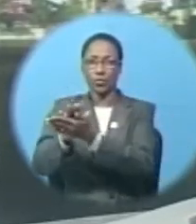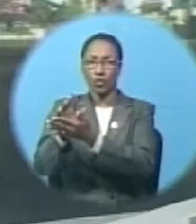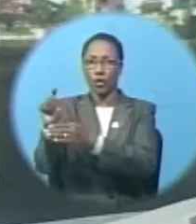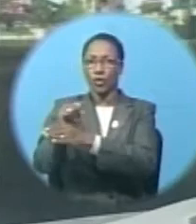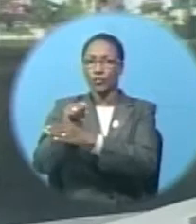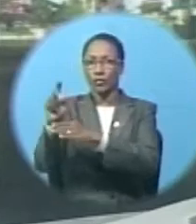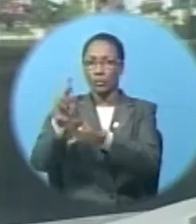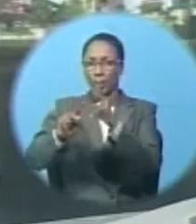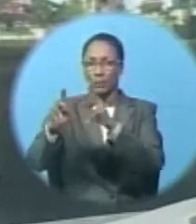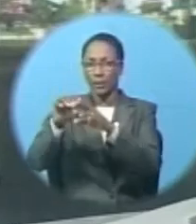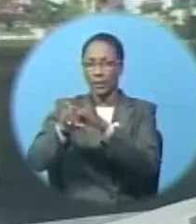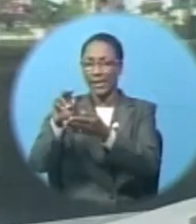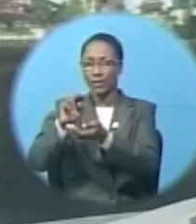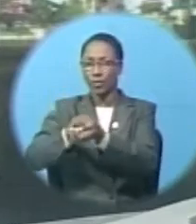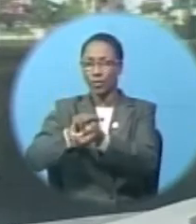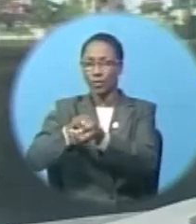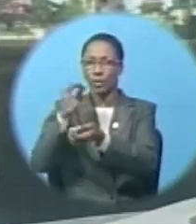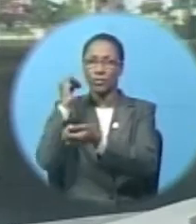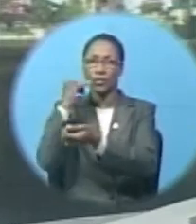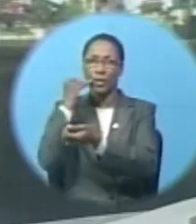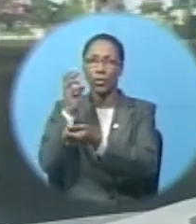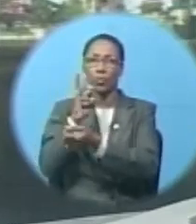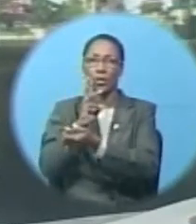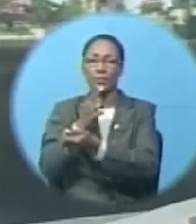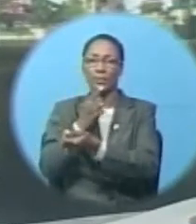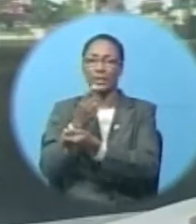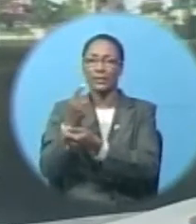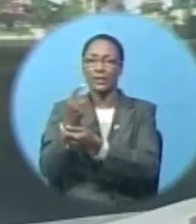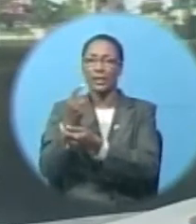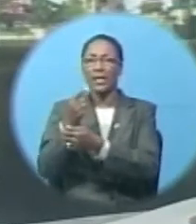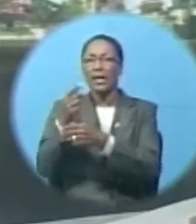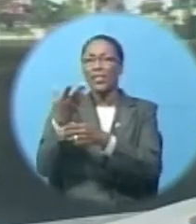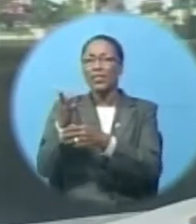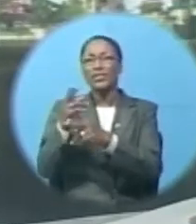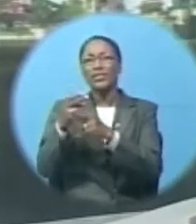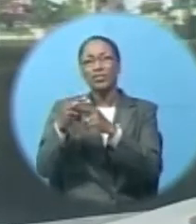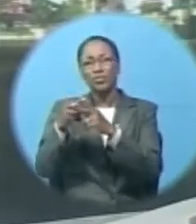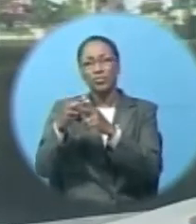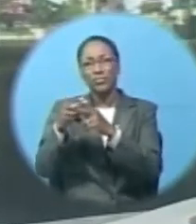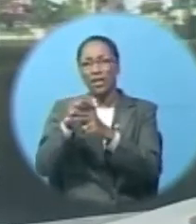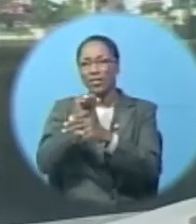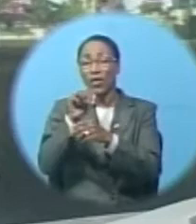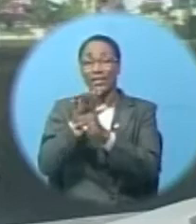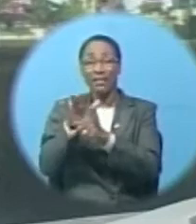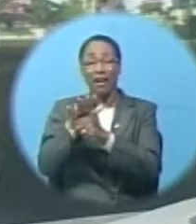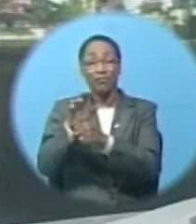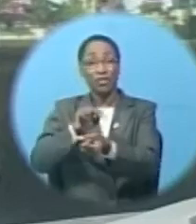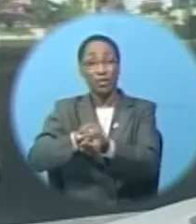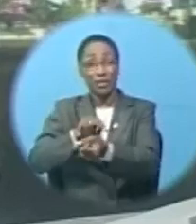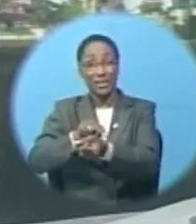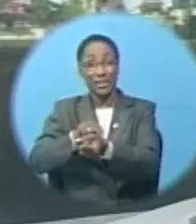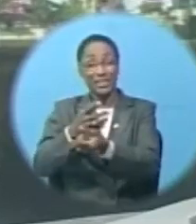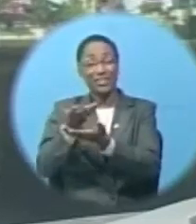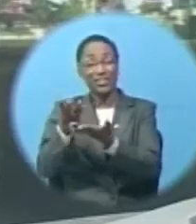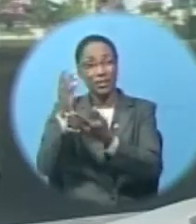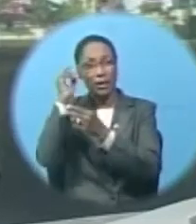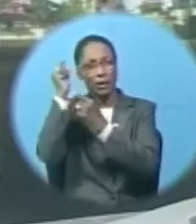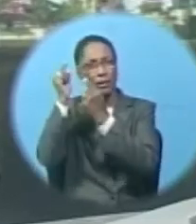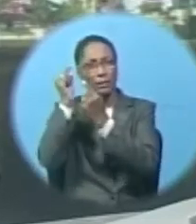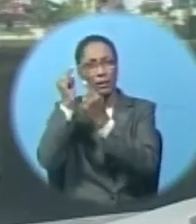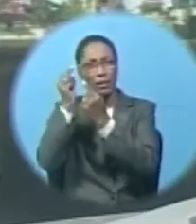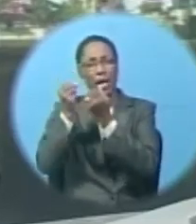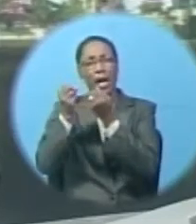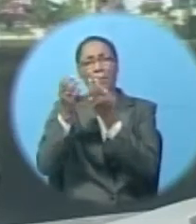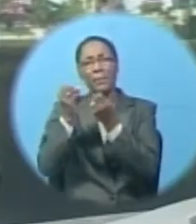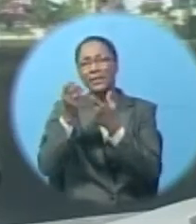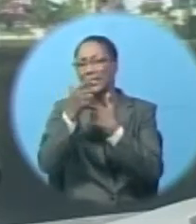in the profession. Joanna Waterman says while the shortage of nurses has been a concern for some time, many are still